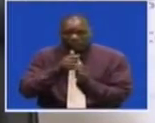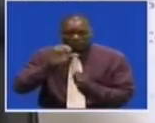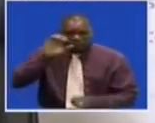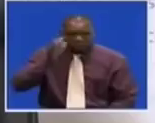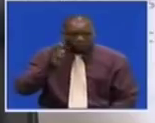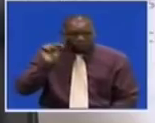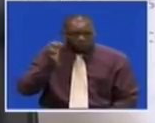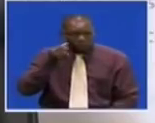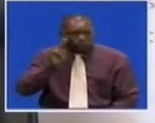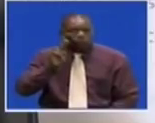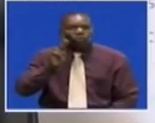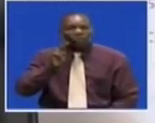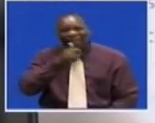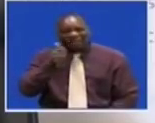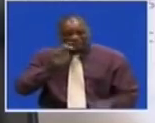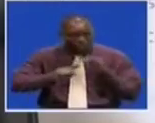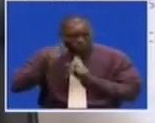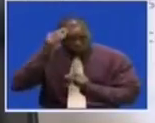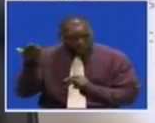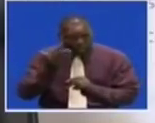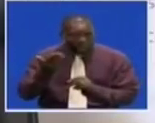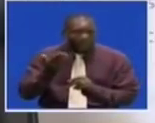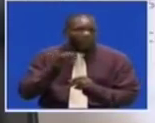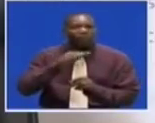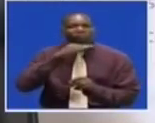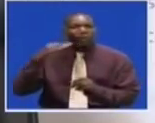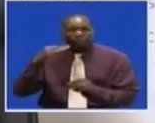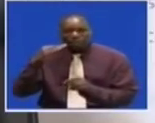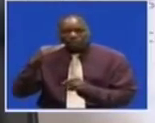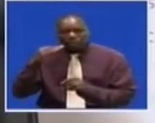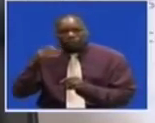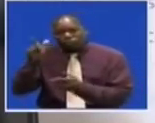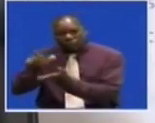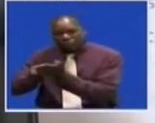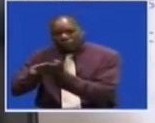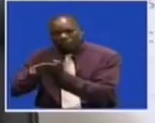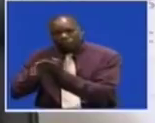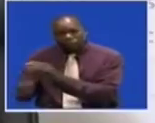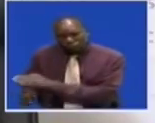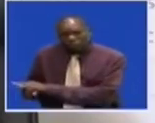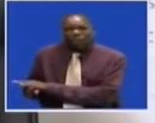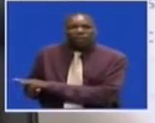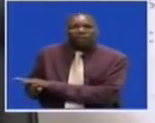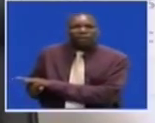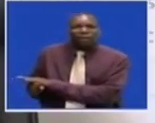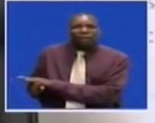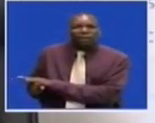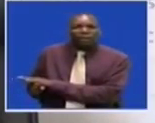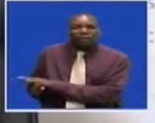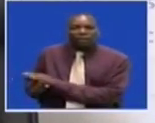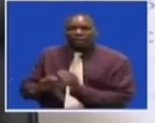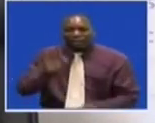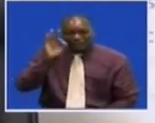persons unknown, did conceal a portion of a farm in Ibex Hill in Lusaka, on which 9 fully